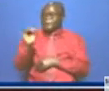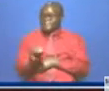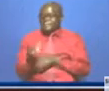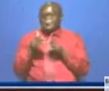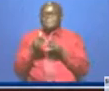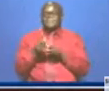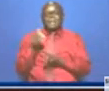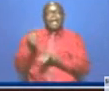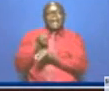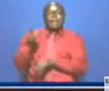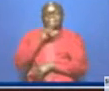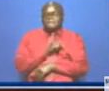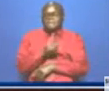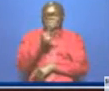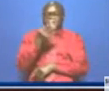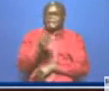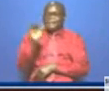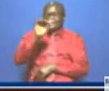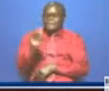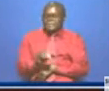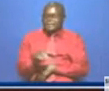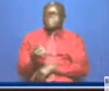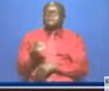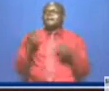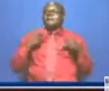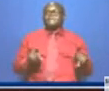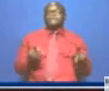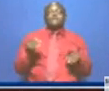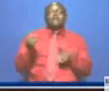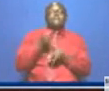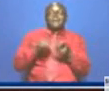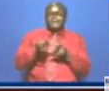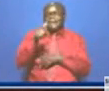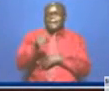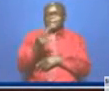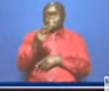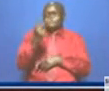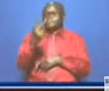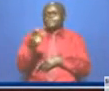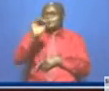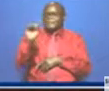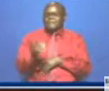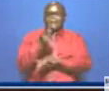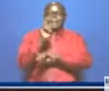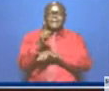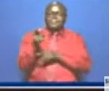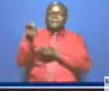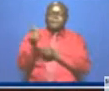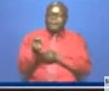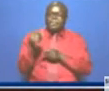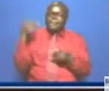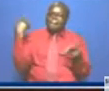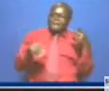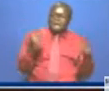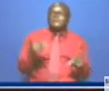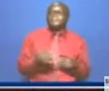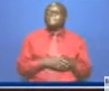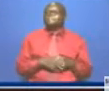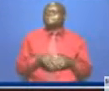harassed. 23% endured physical violence, while 42% received threats of rape, beatings,